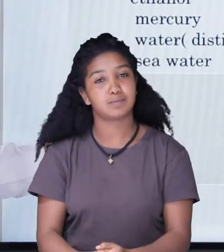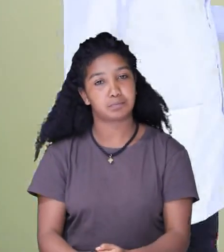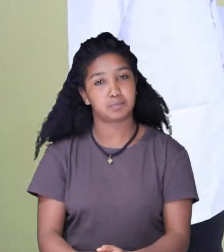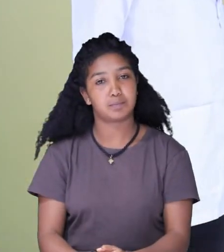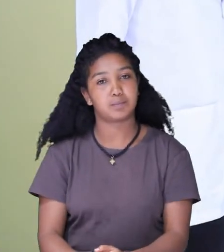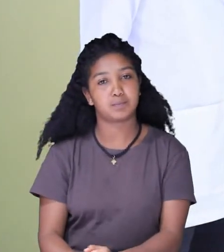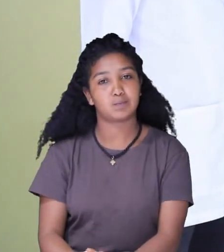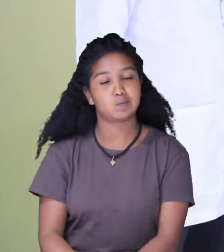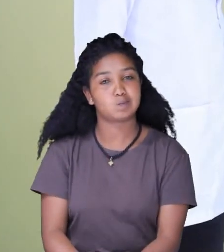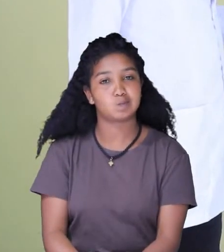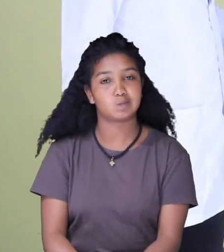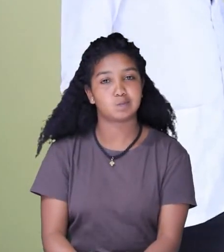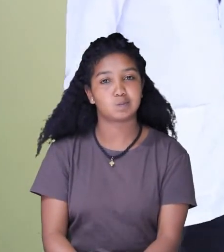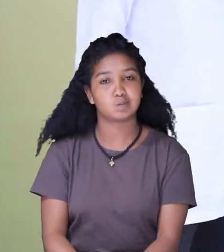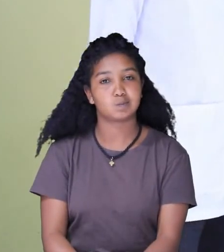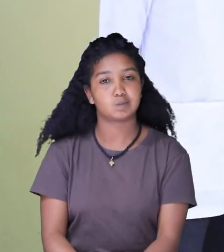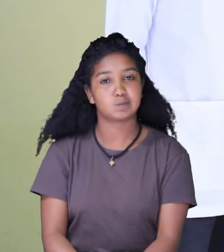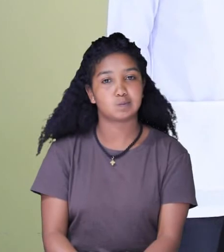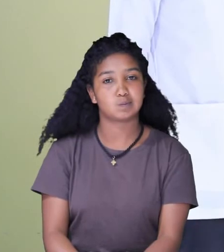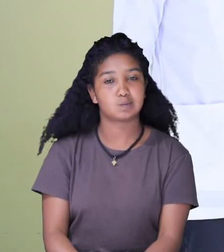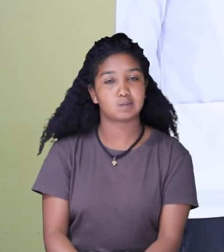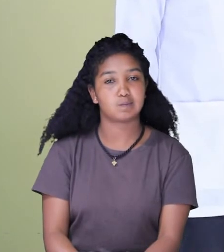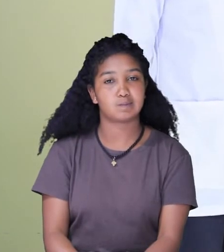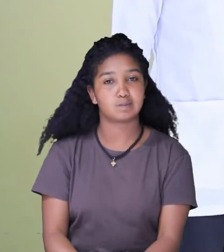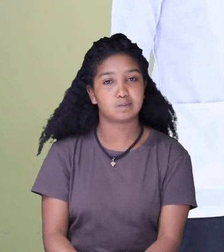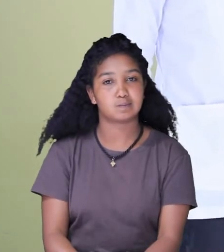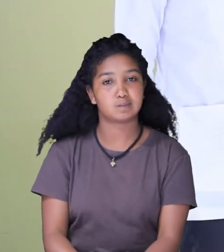1,948. The speed of sound in copper is